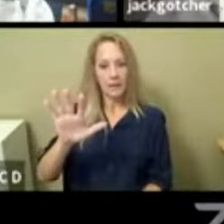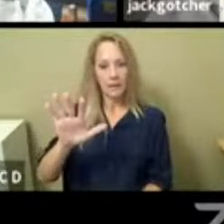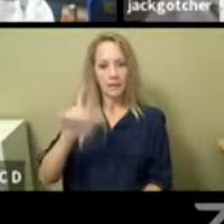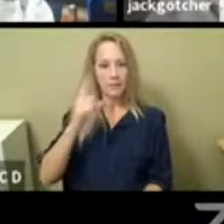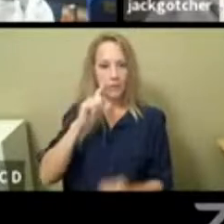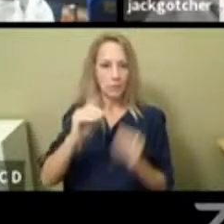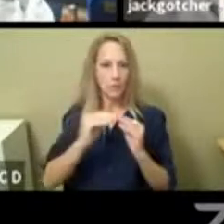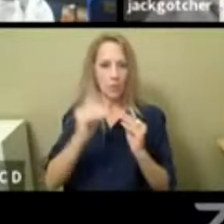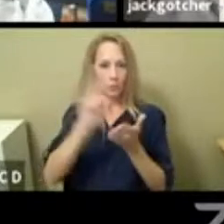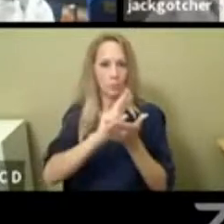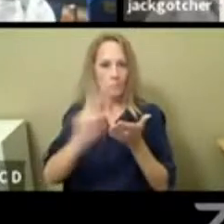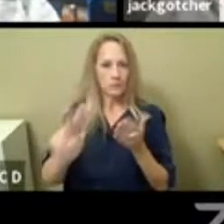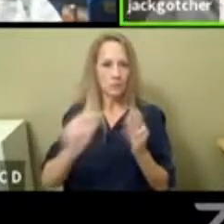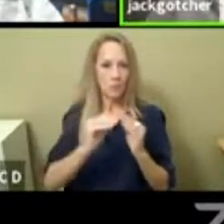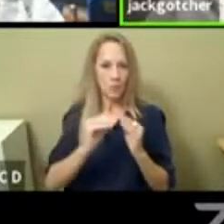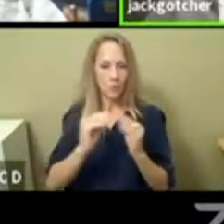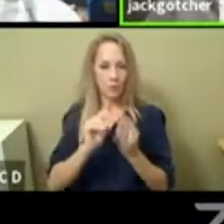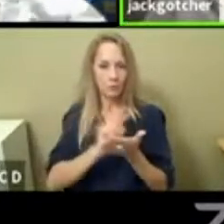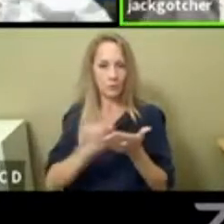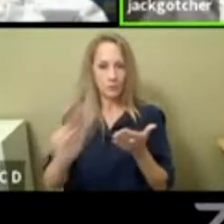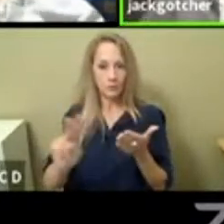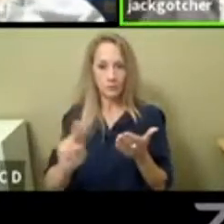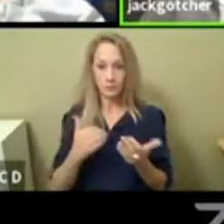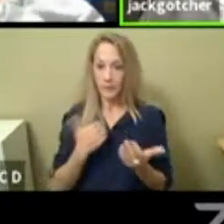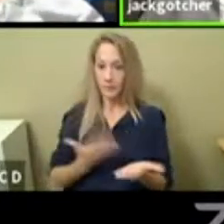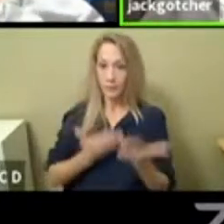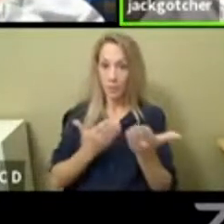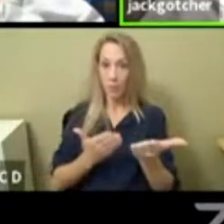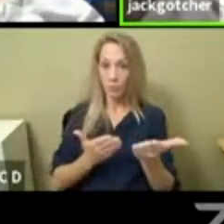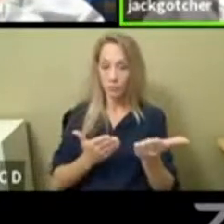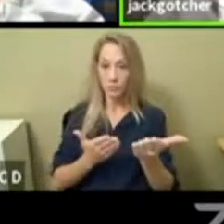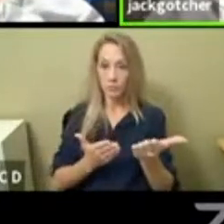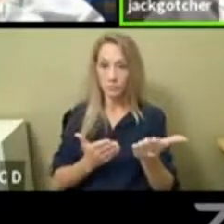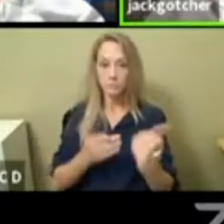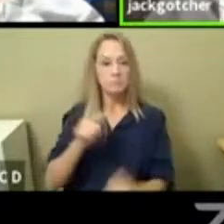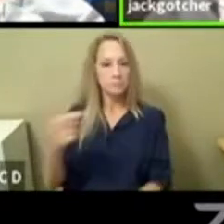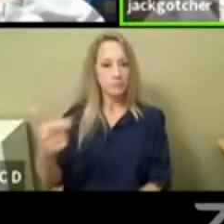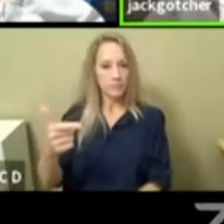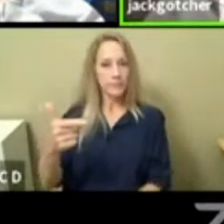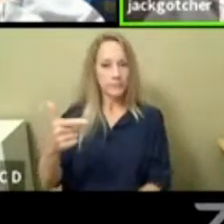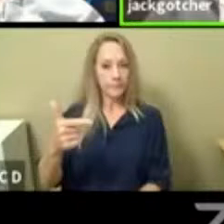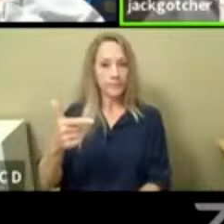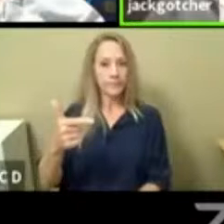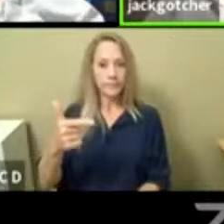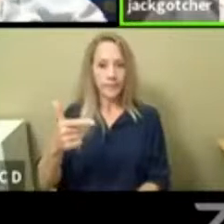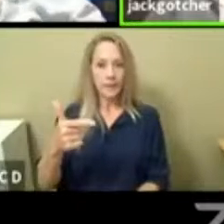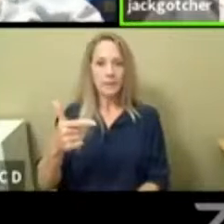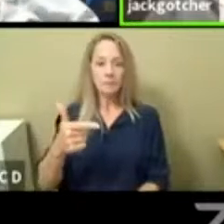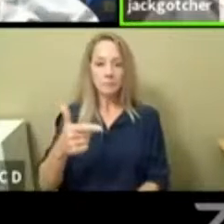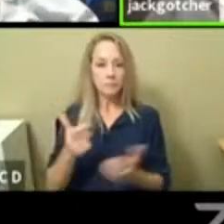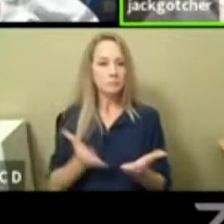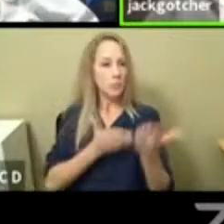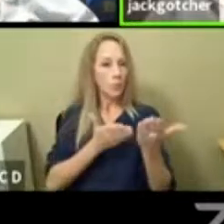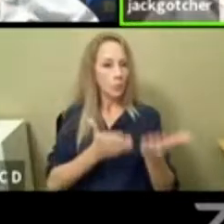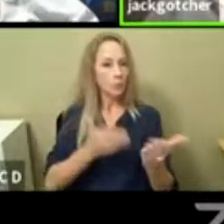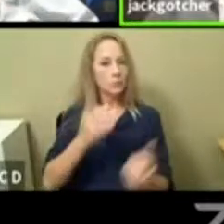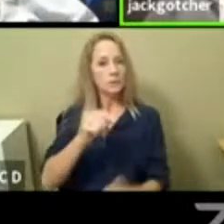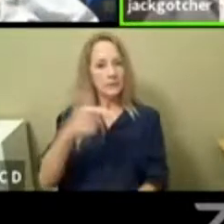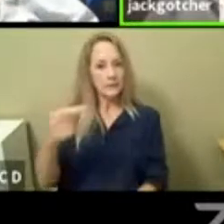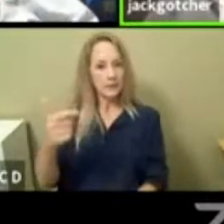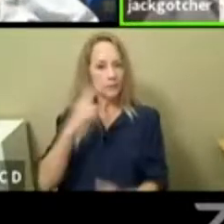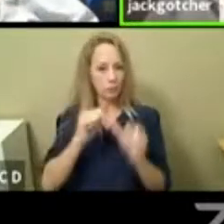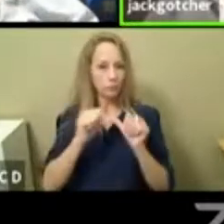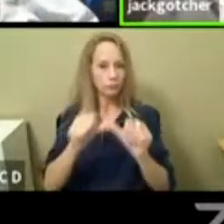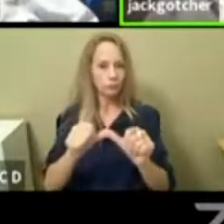weeks. So we have a motion. Is there a second? I second that. We have a motion and a second for continuation